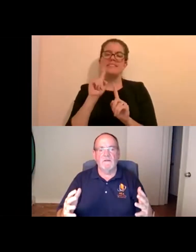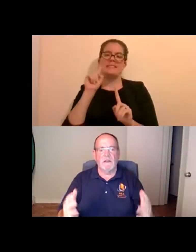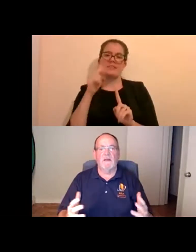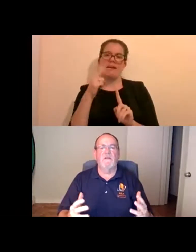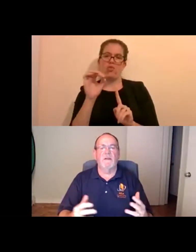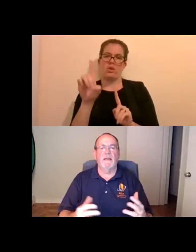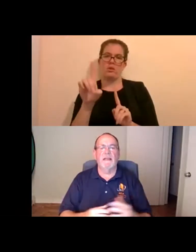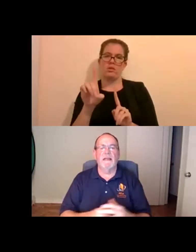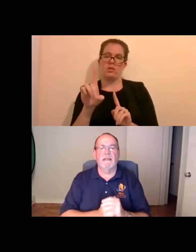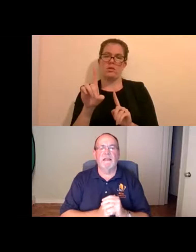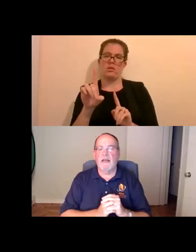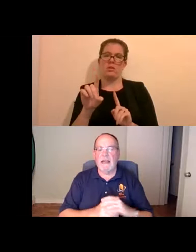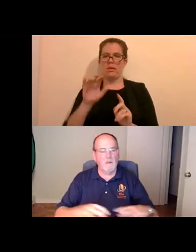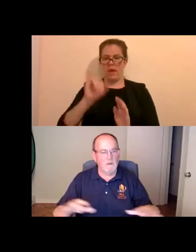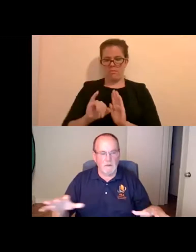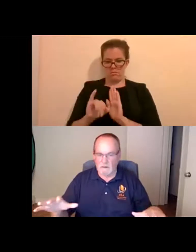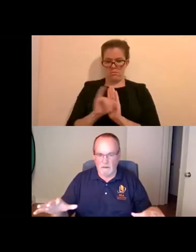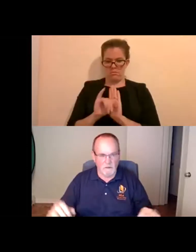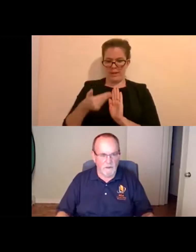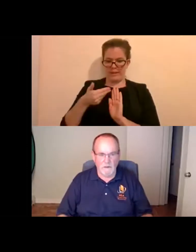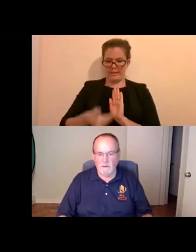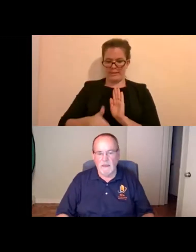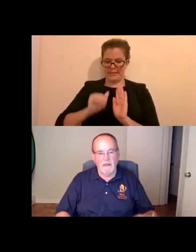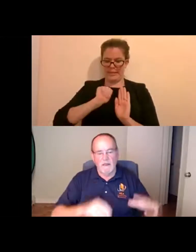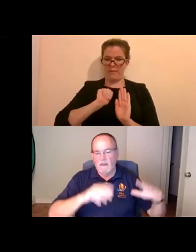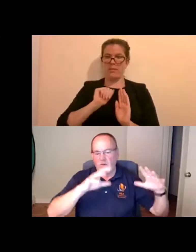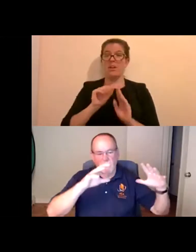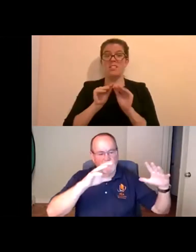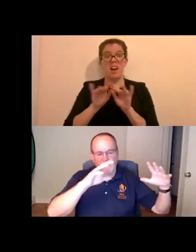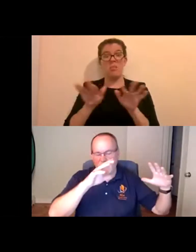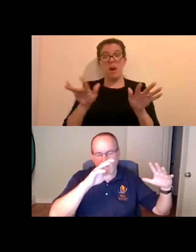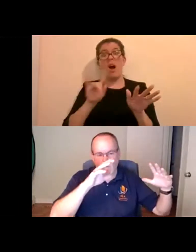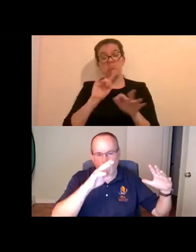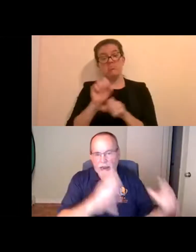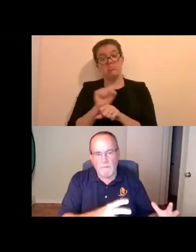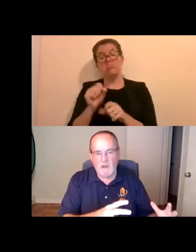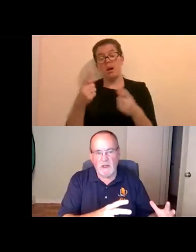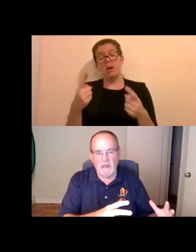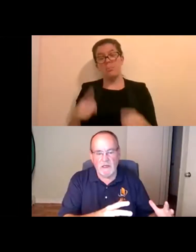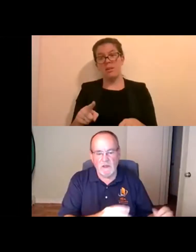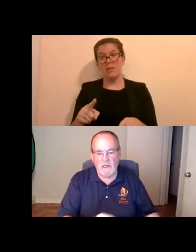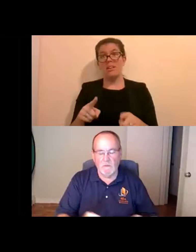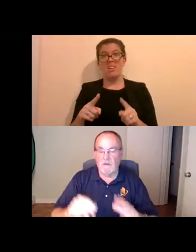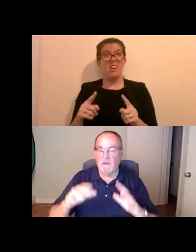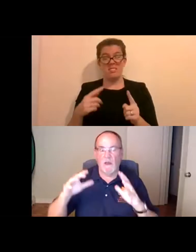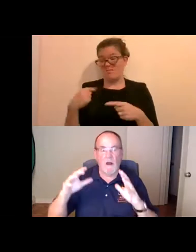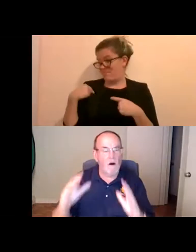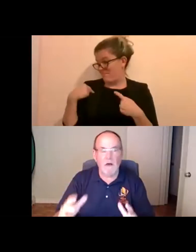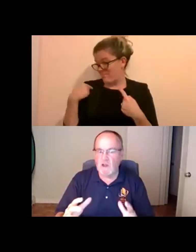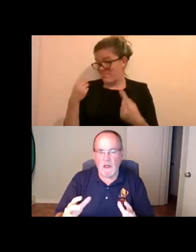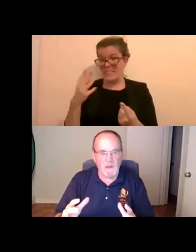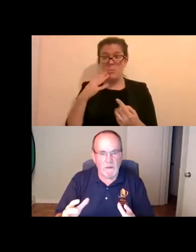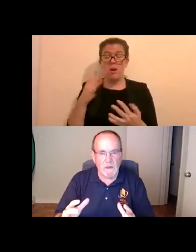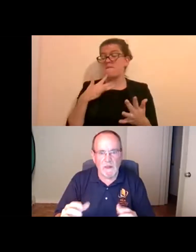of self, and that the diaspora is real. It was this rapid change. It was this